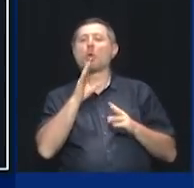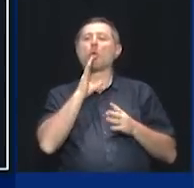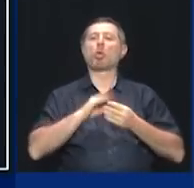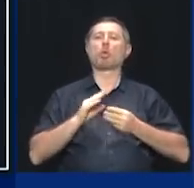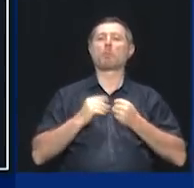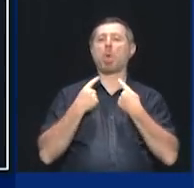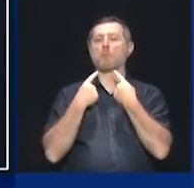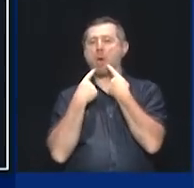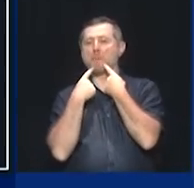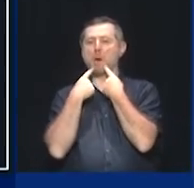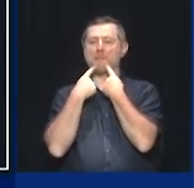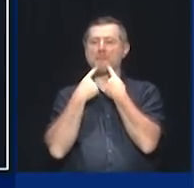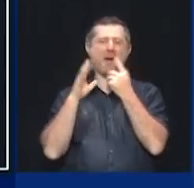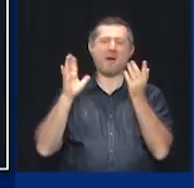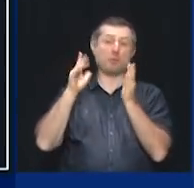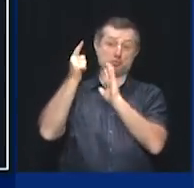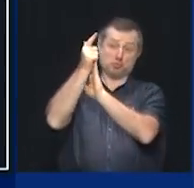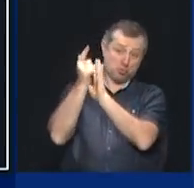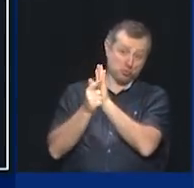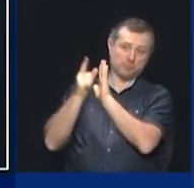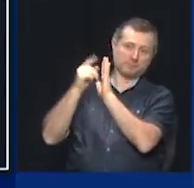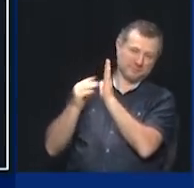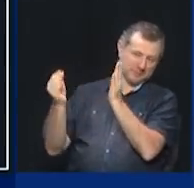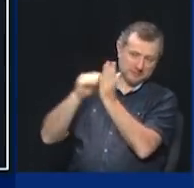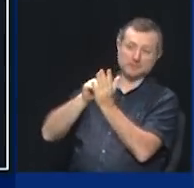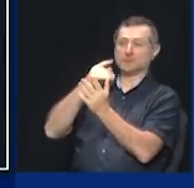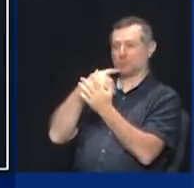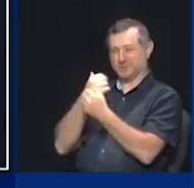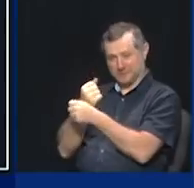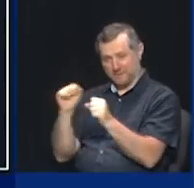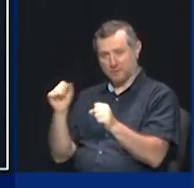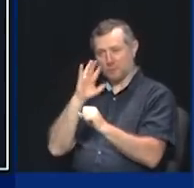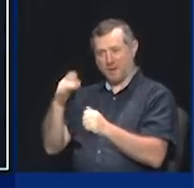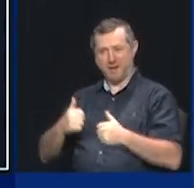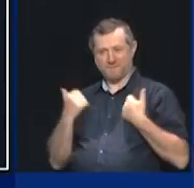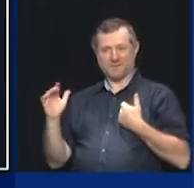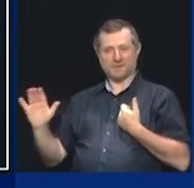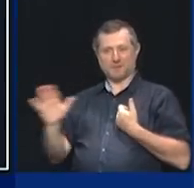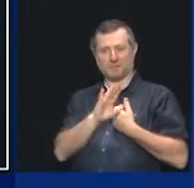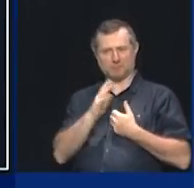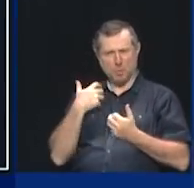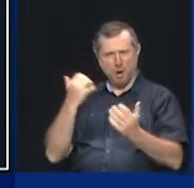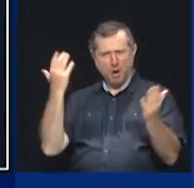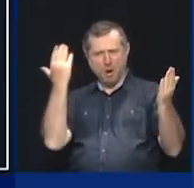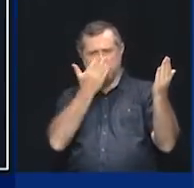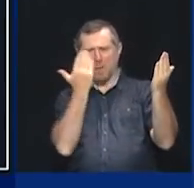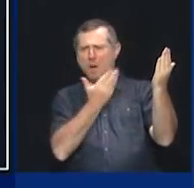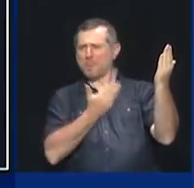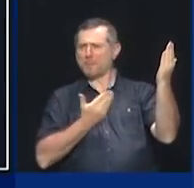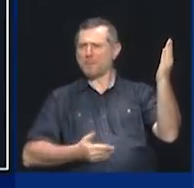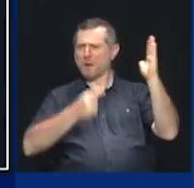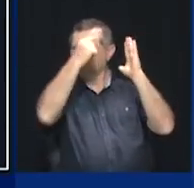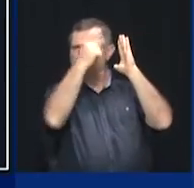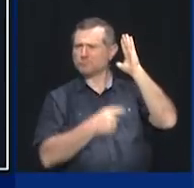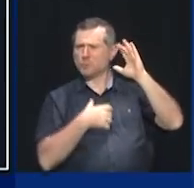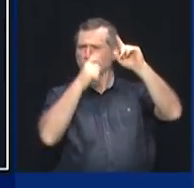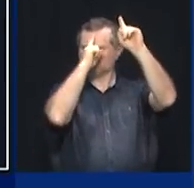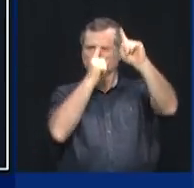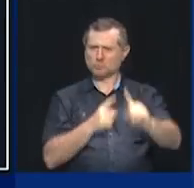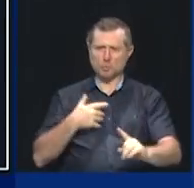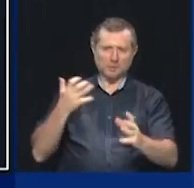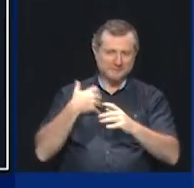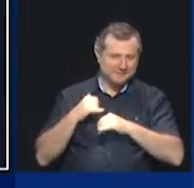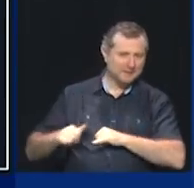that save lives. Everything is on the table. We all want the same thing, and that's what we're going to